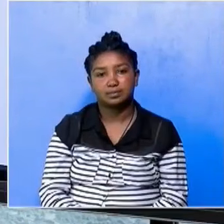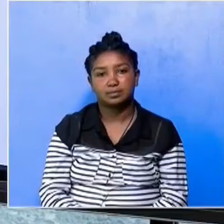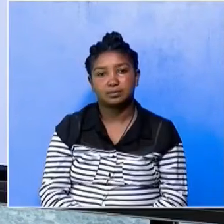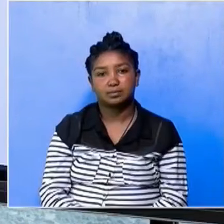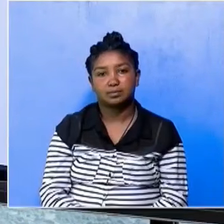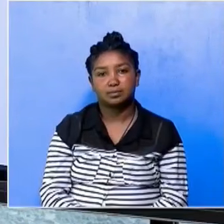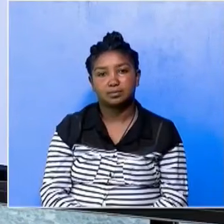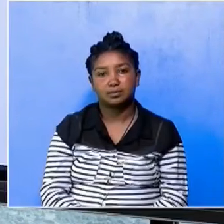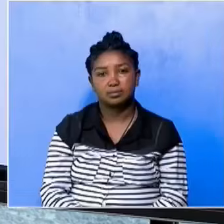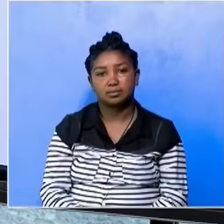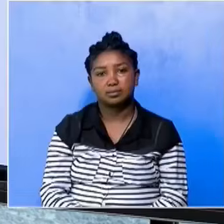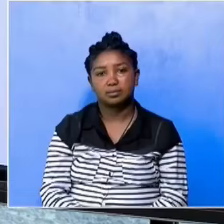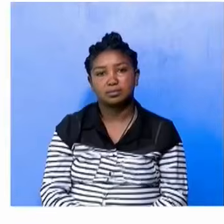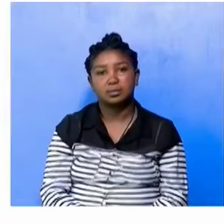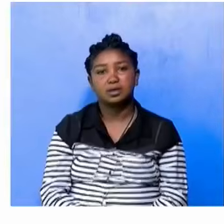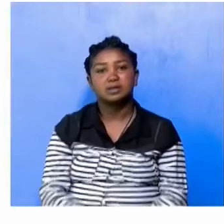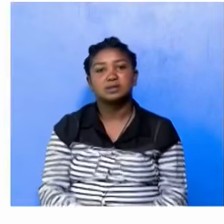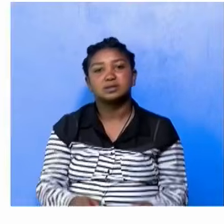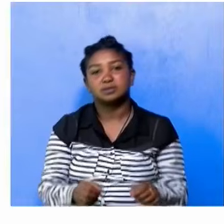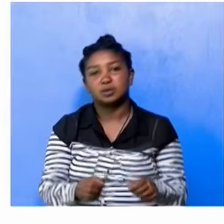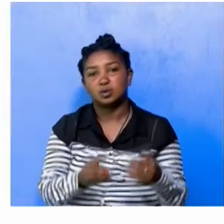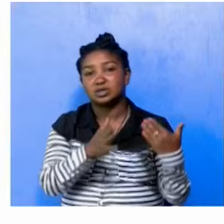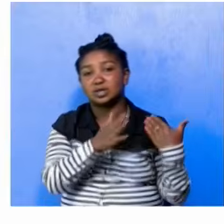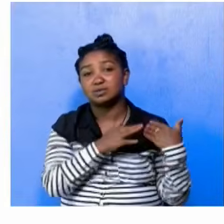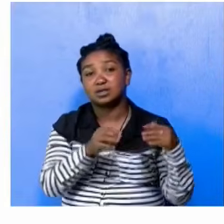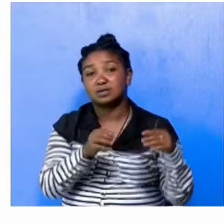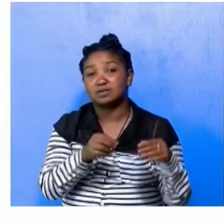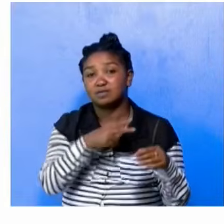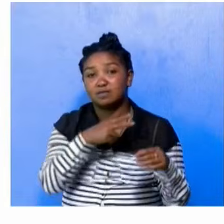the next point here about subject-verb agreement.